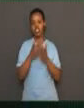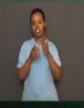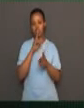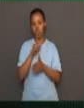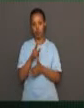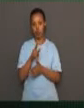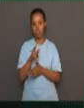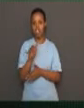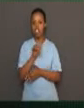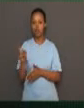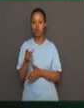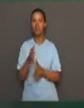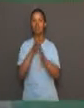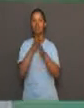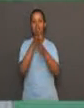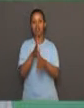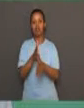their common ancestry.